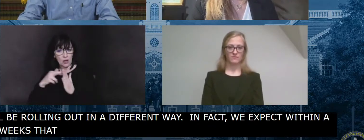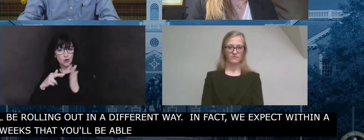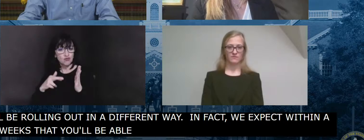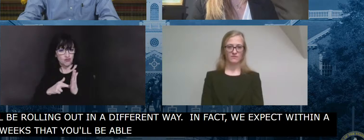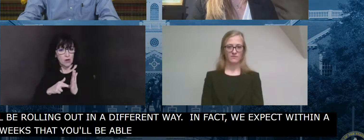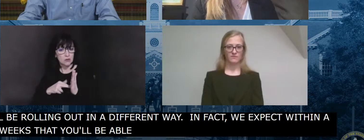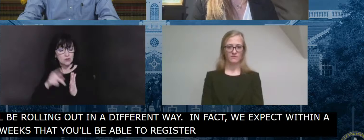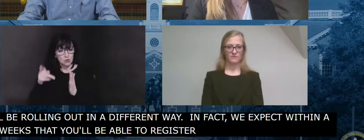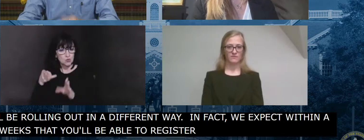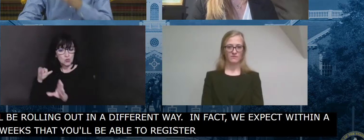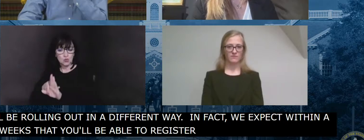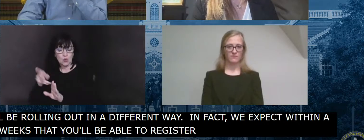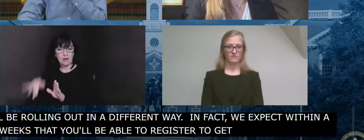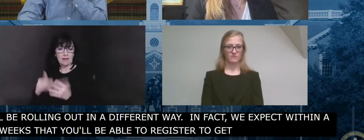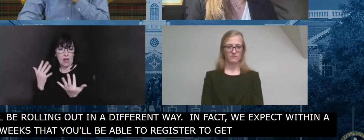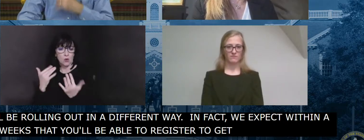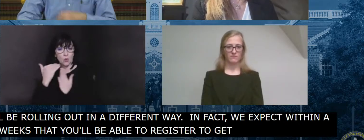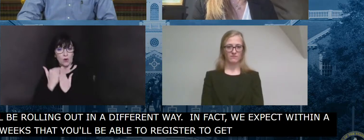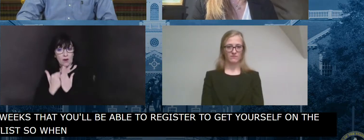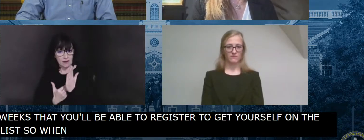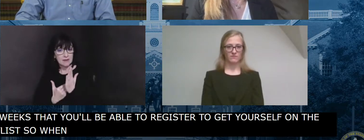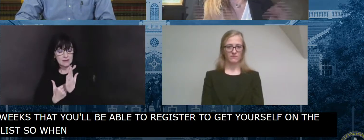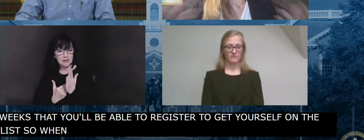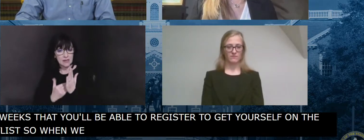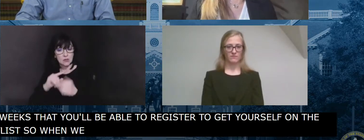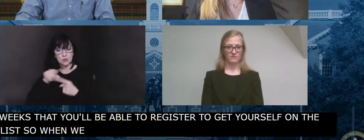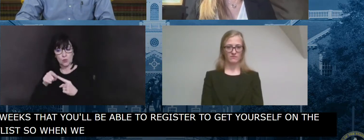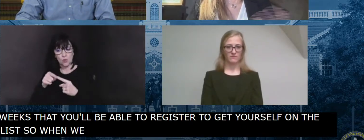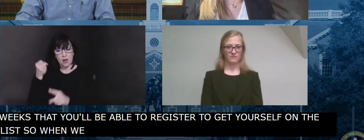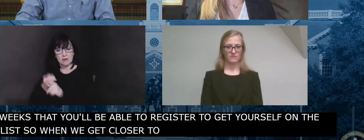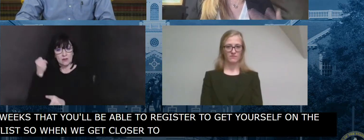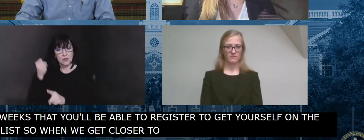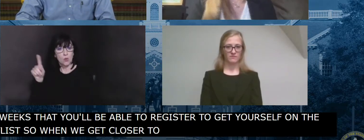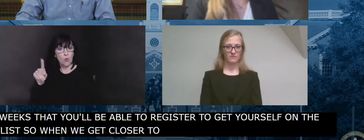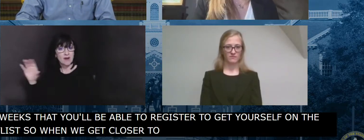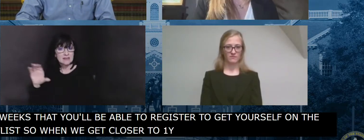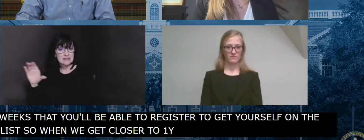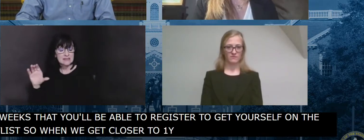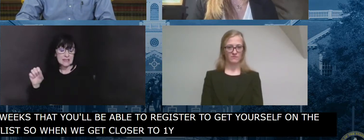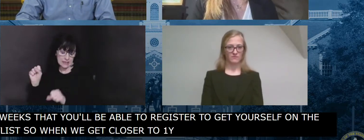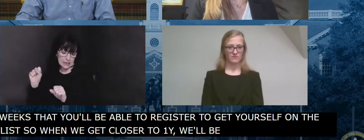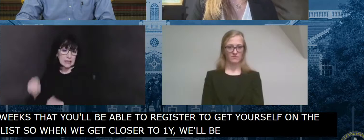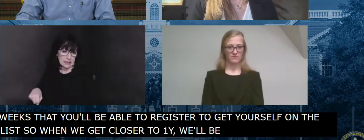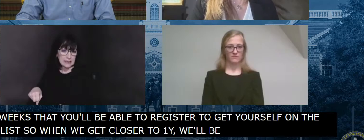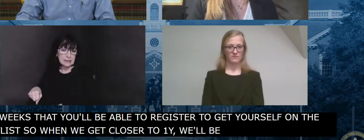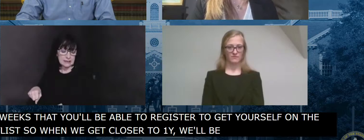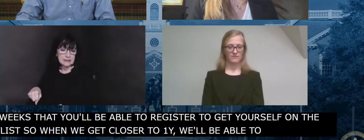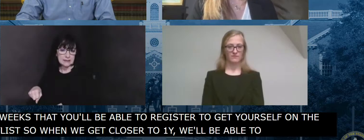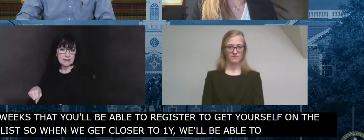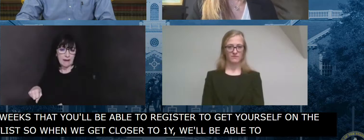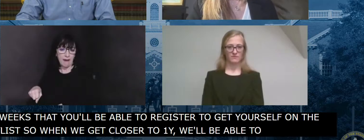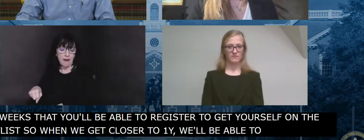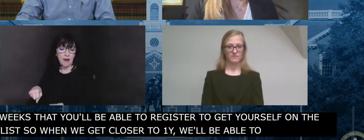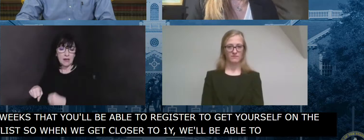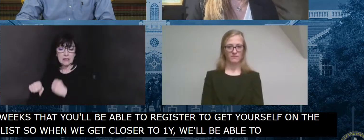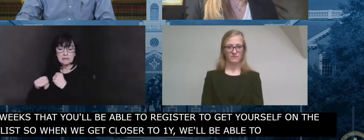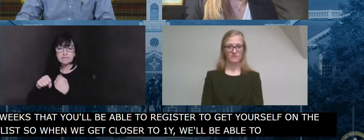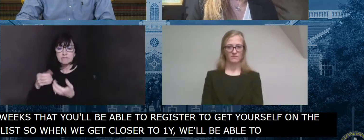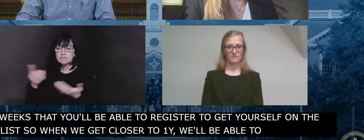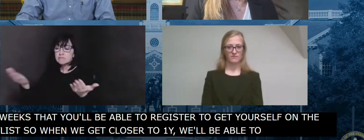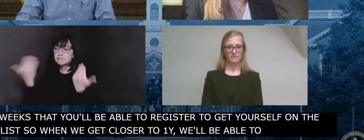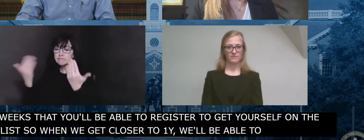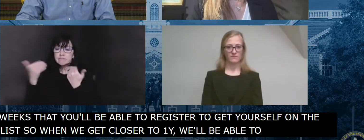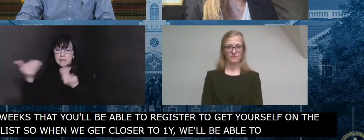wait list, so that when we get closer to 1C, we'll be able to extend those invitations as